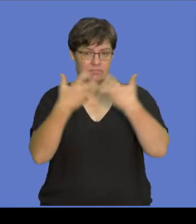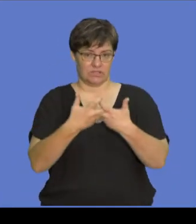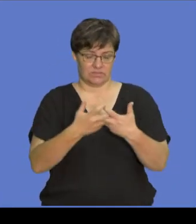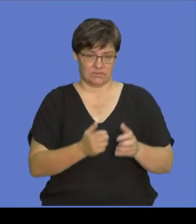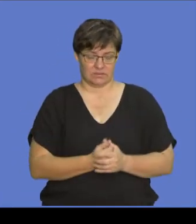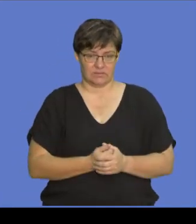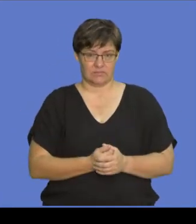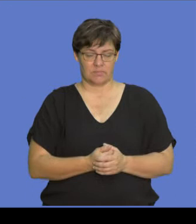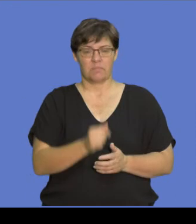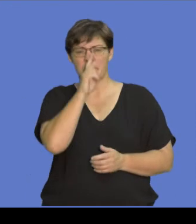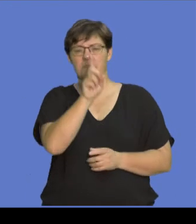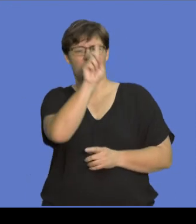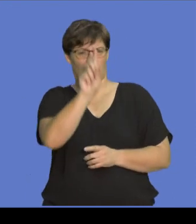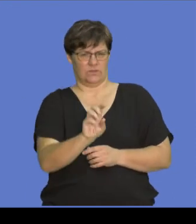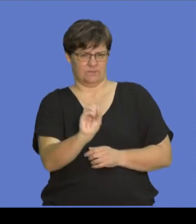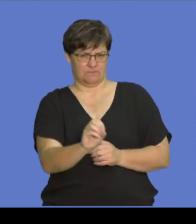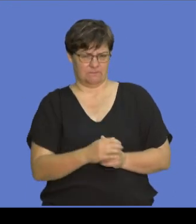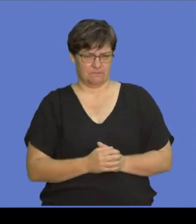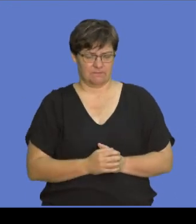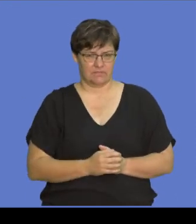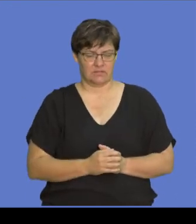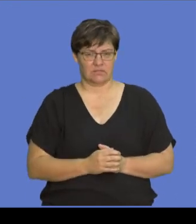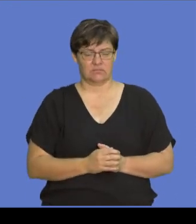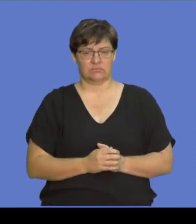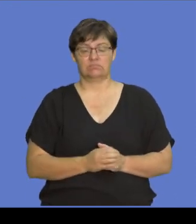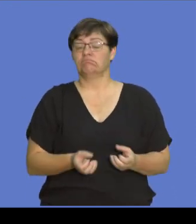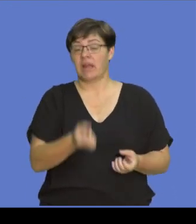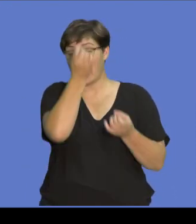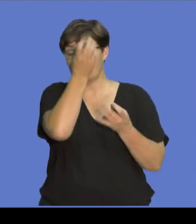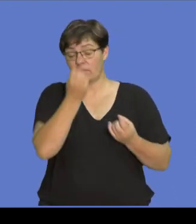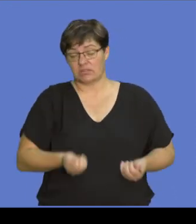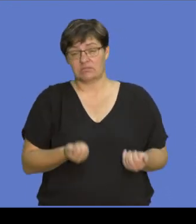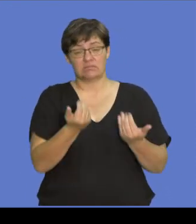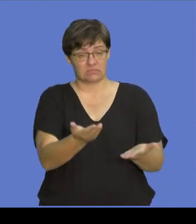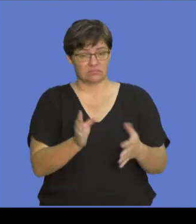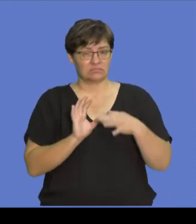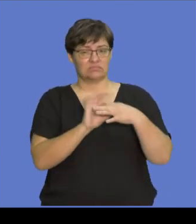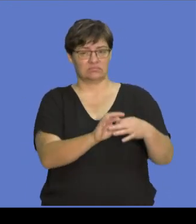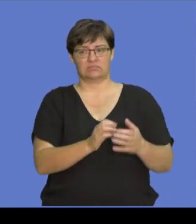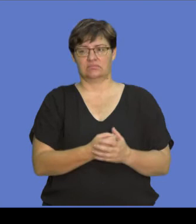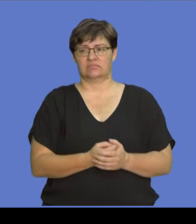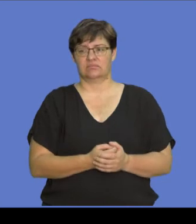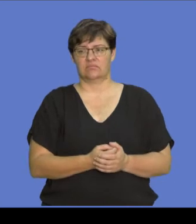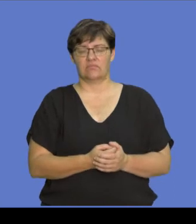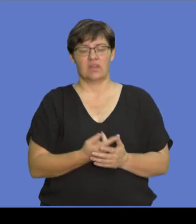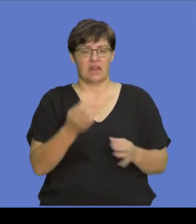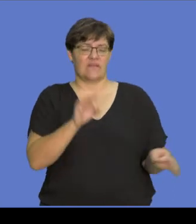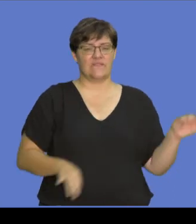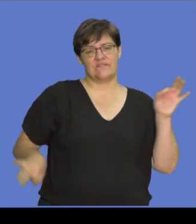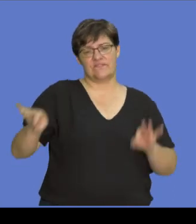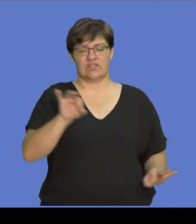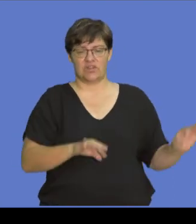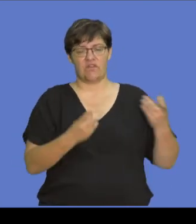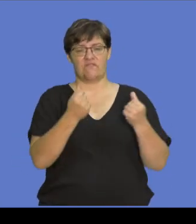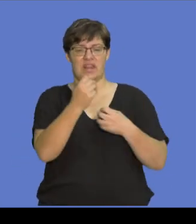Let's look at the question that we have here. You are provided with information relating to Hira's fashion for the financial